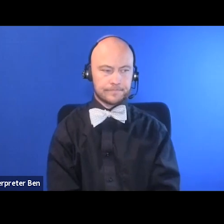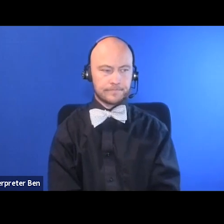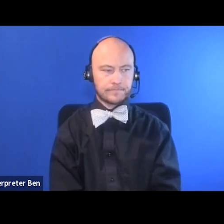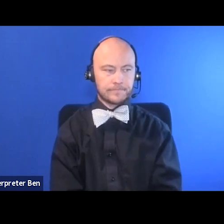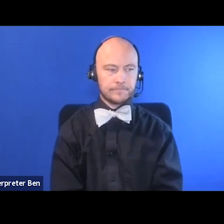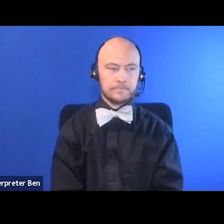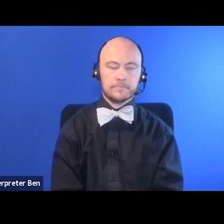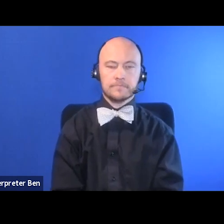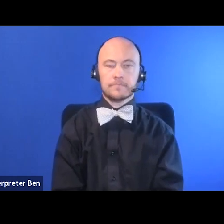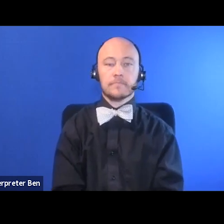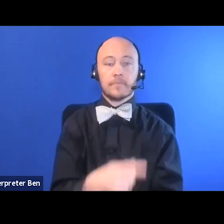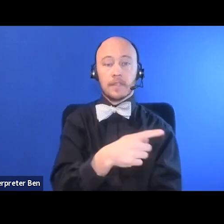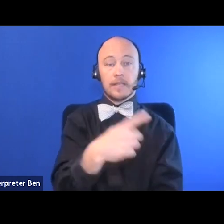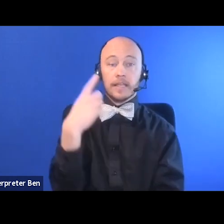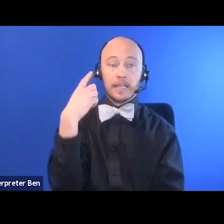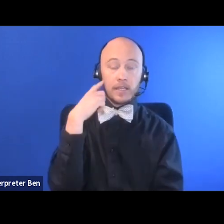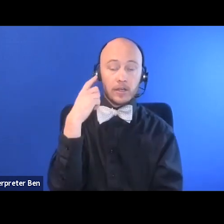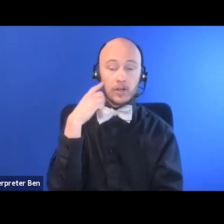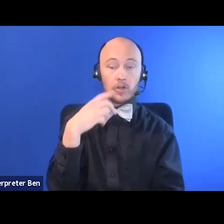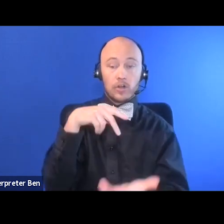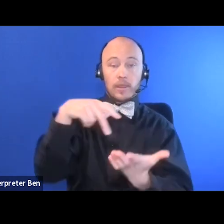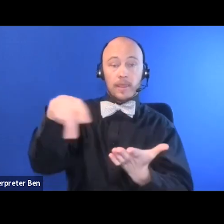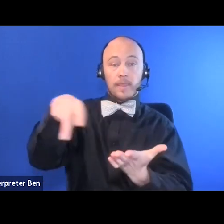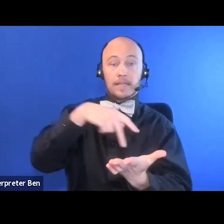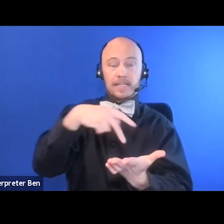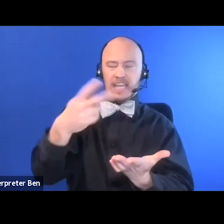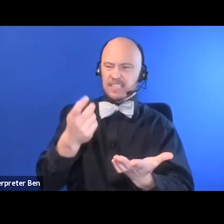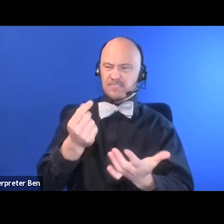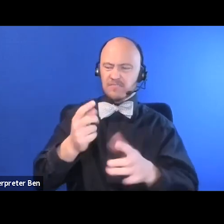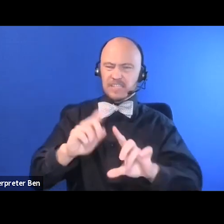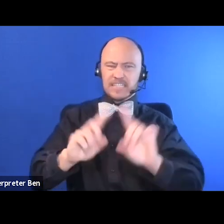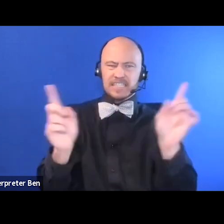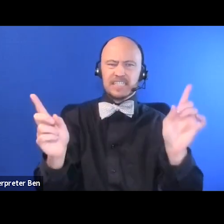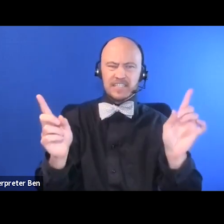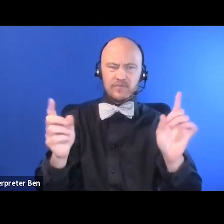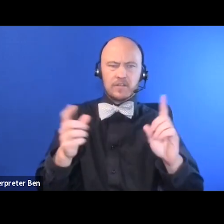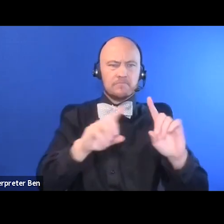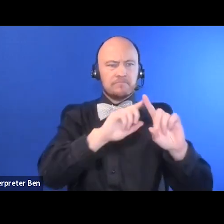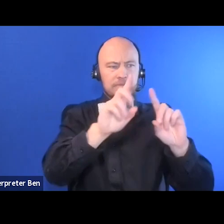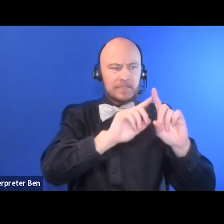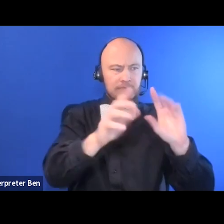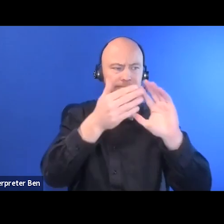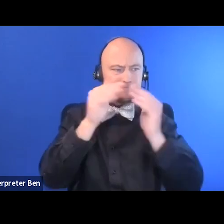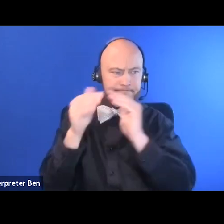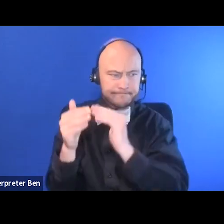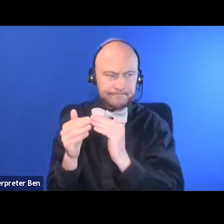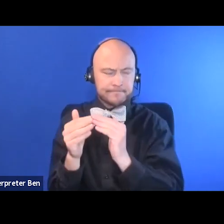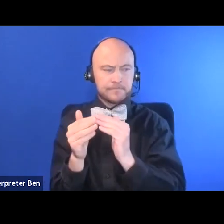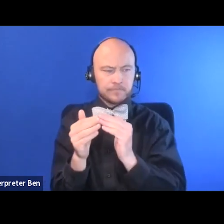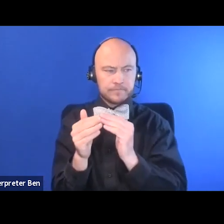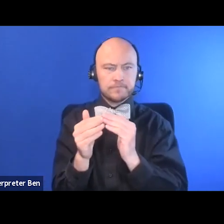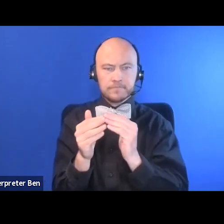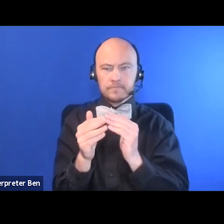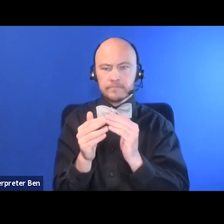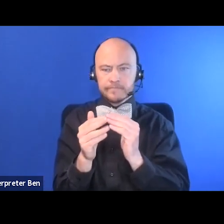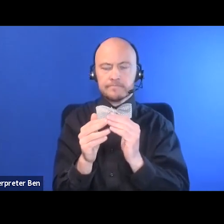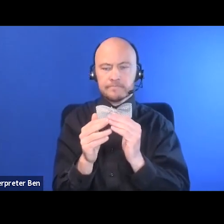He had heard that the dance was different from village to village along the Hoki